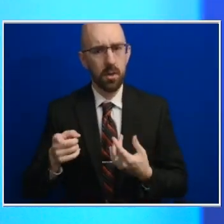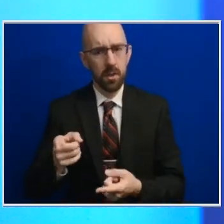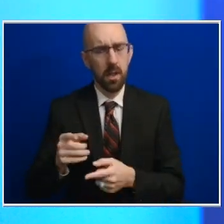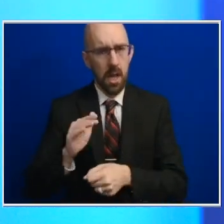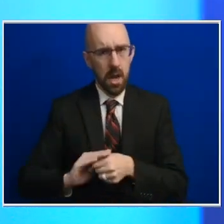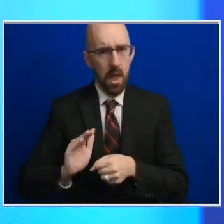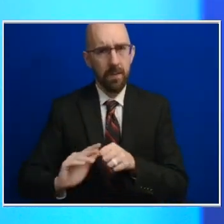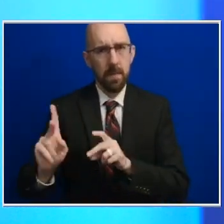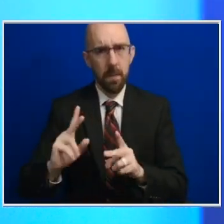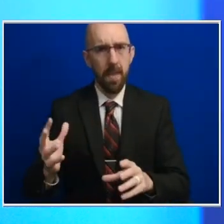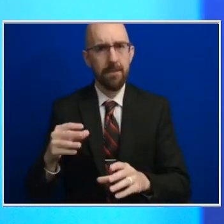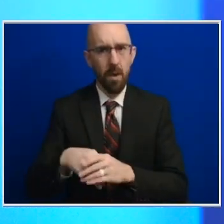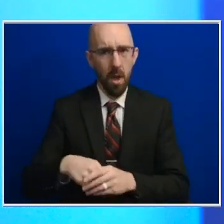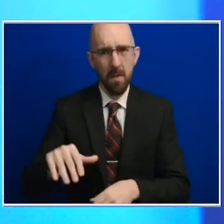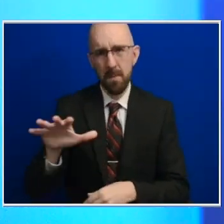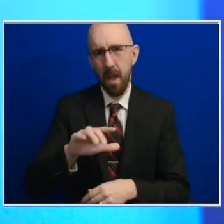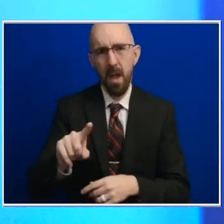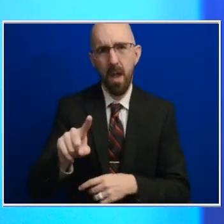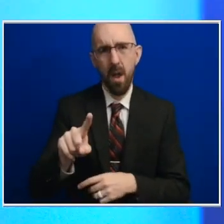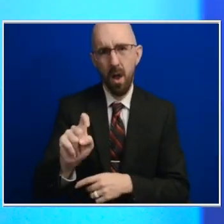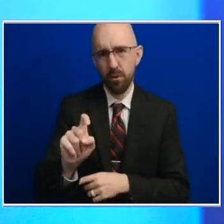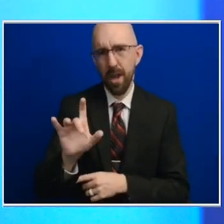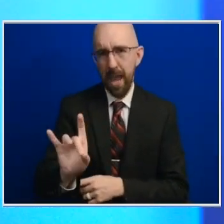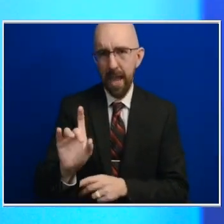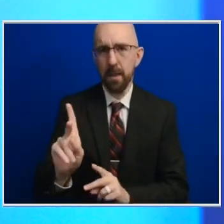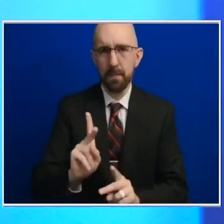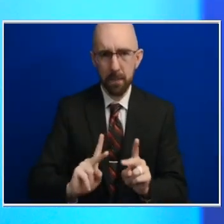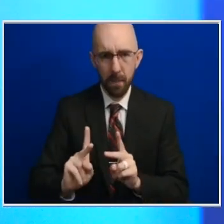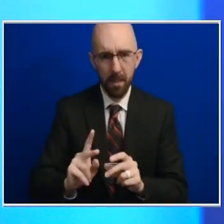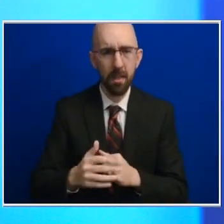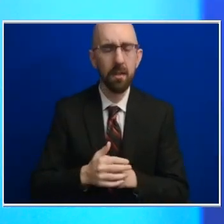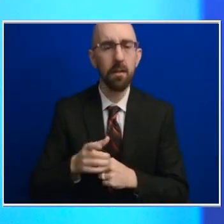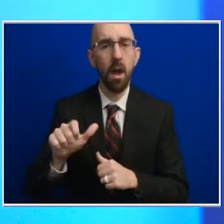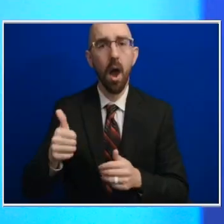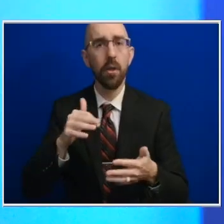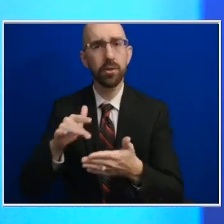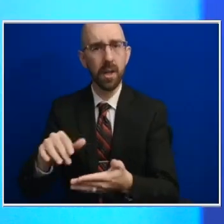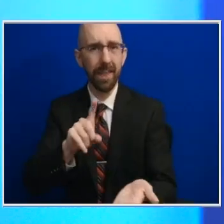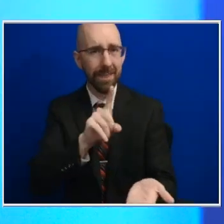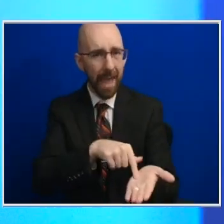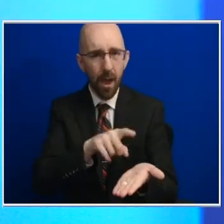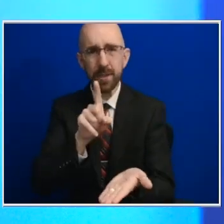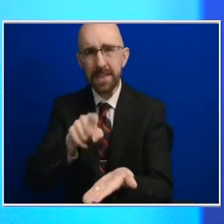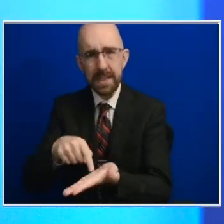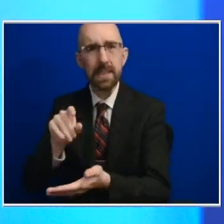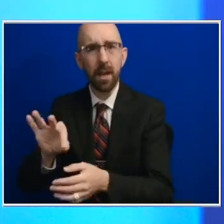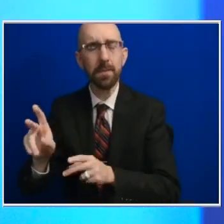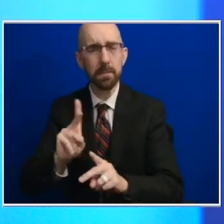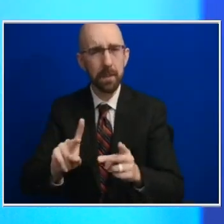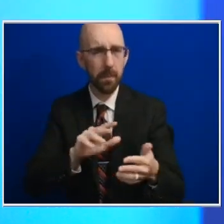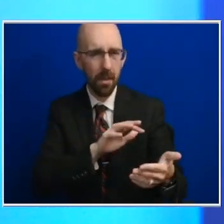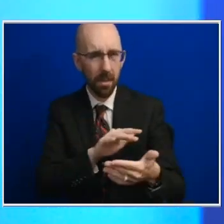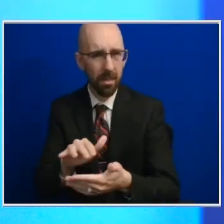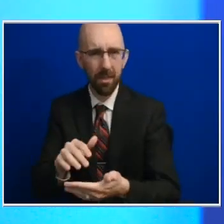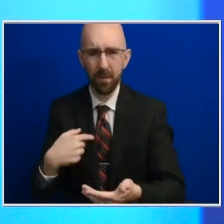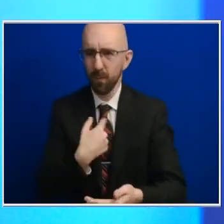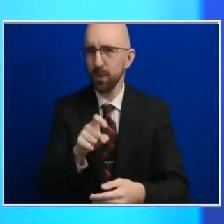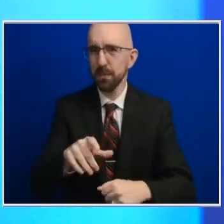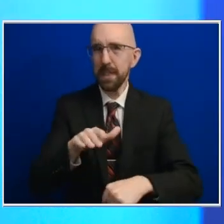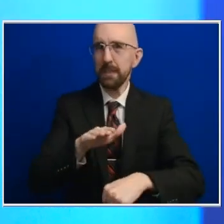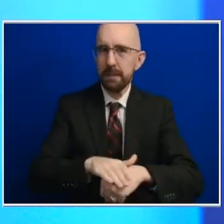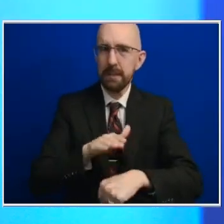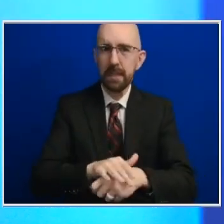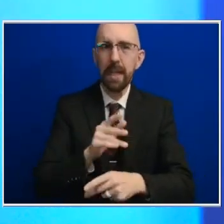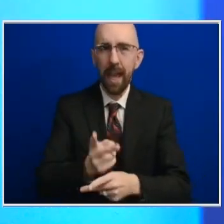about 108 people. There are other studies that look at thousands of people, and I'm not sure, we should be cautious about